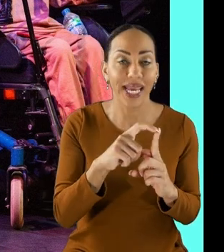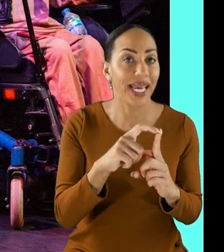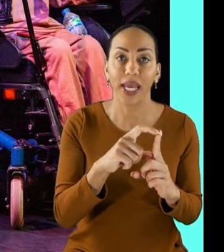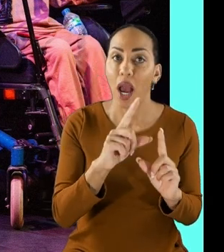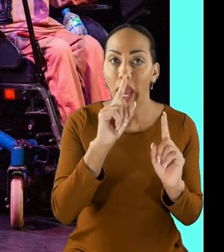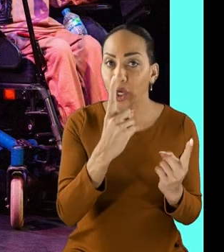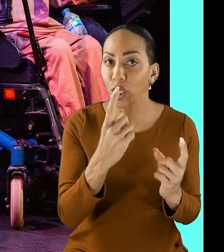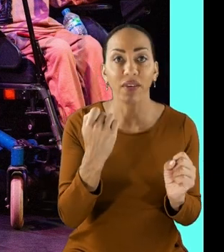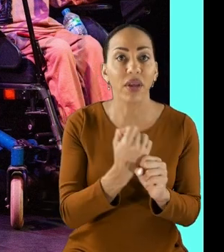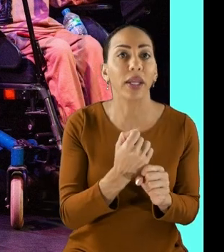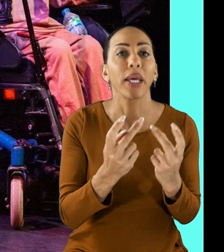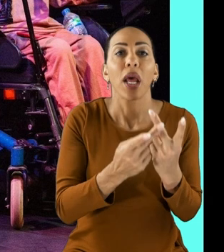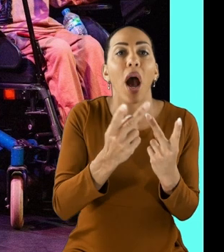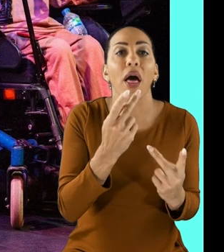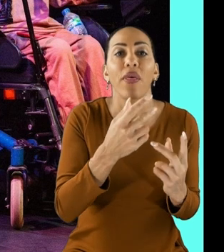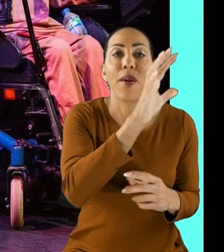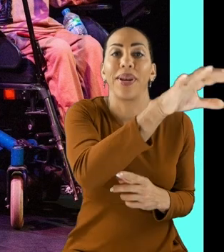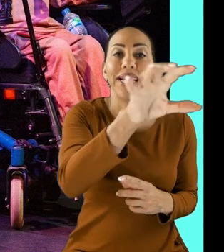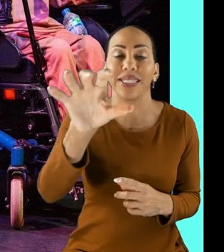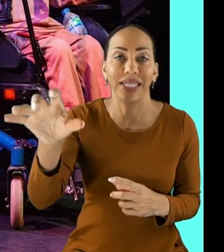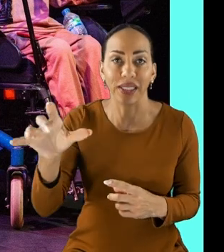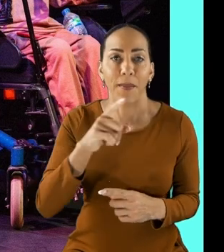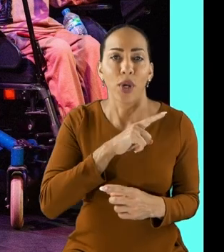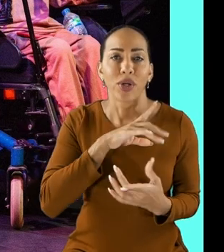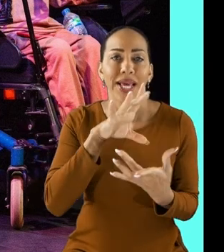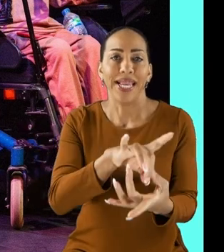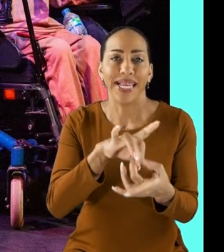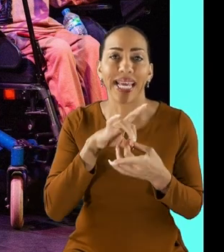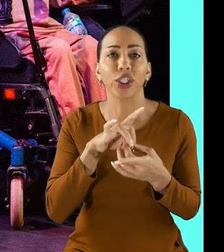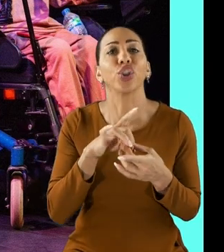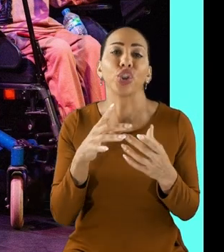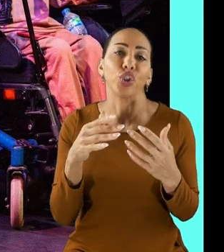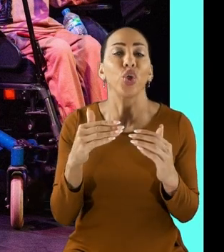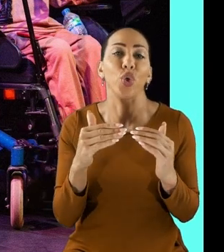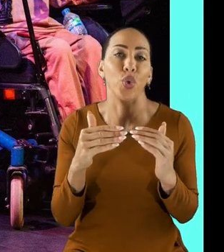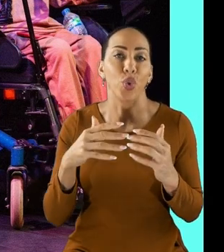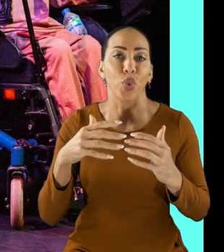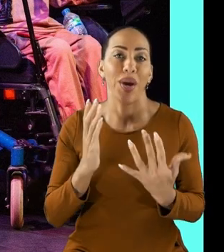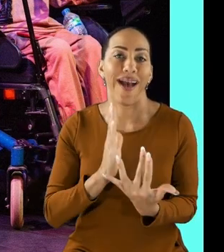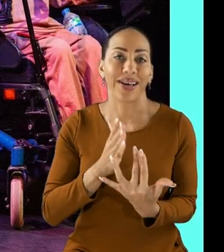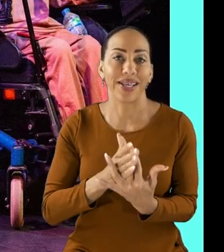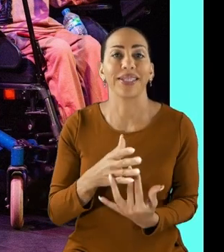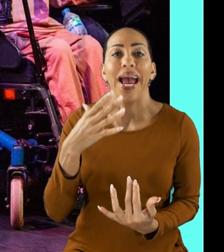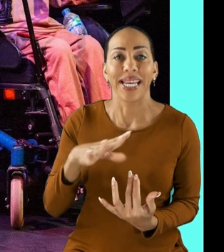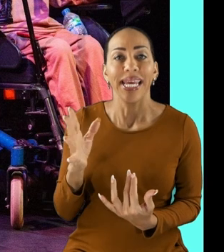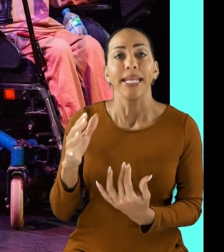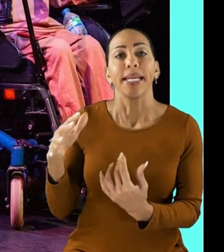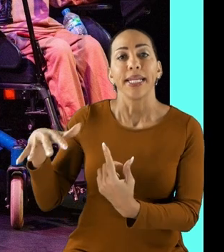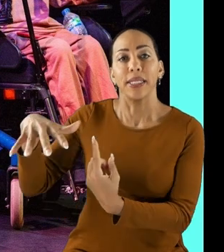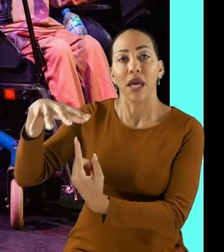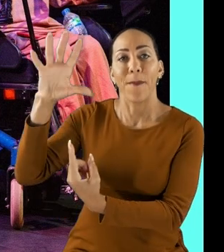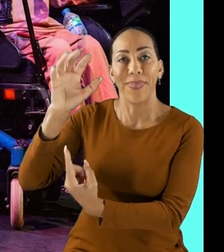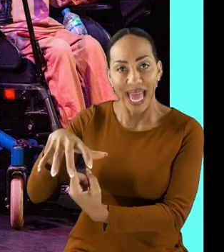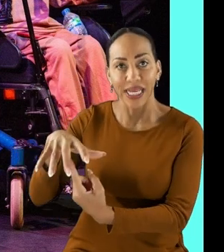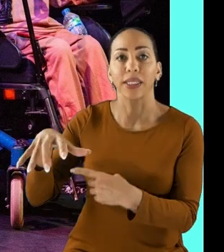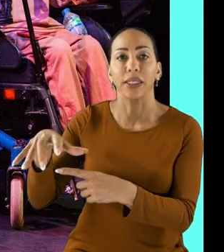level of access barrier, and that I needed spaces that were really willing to make huge adjustments, but that if I needed them, then